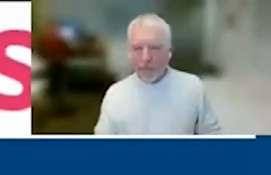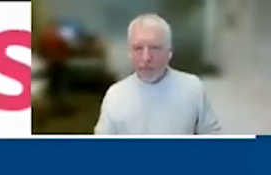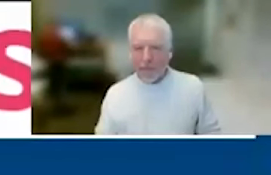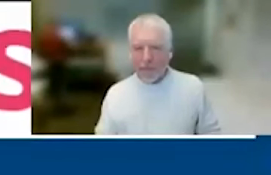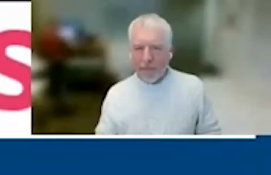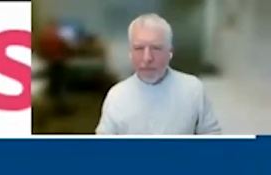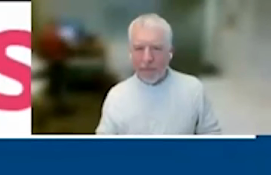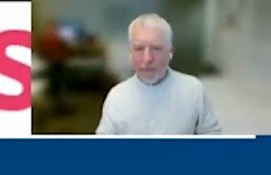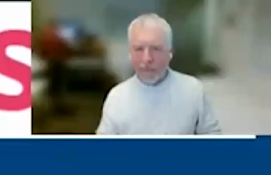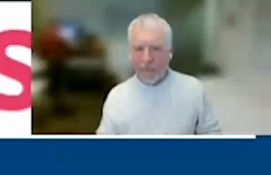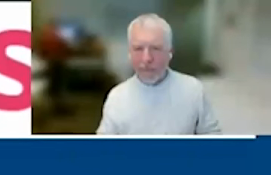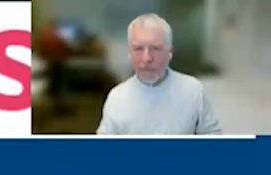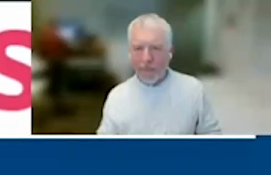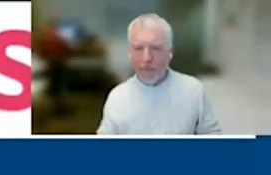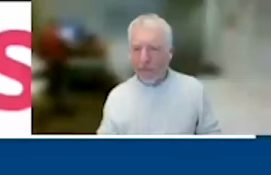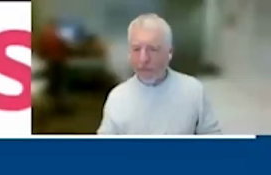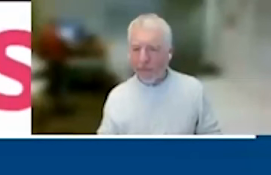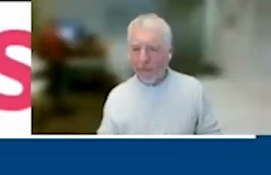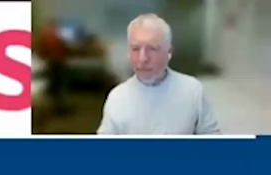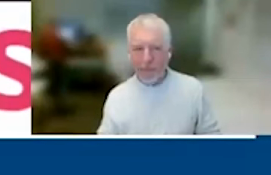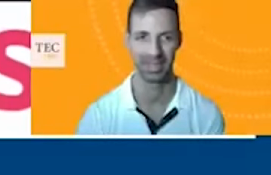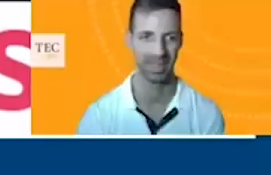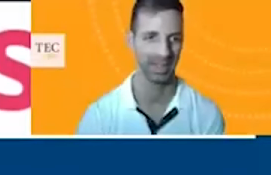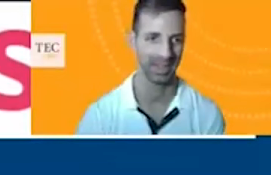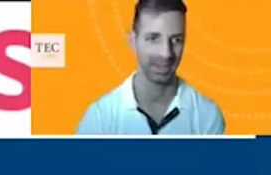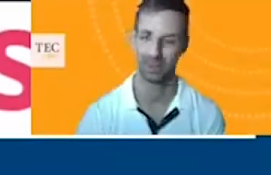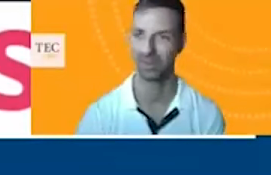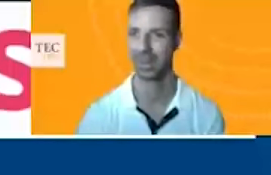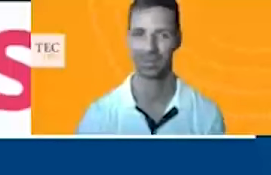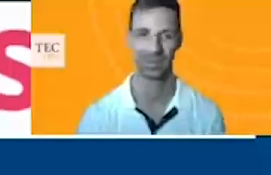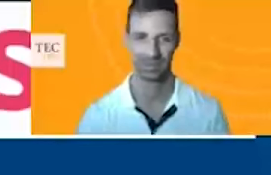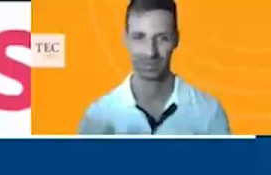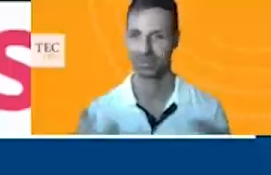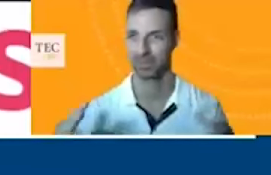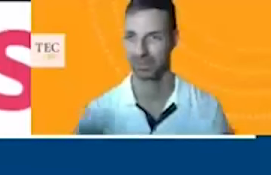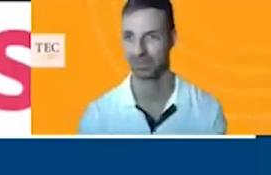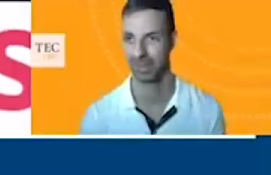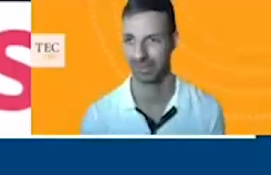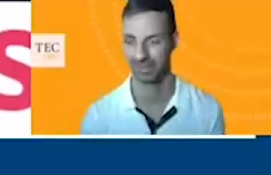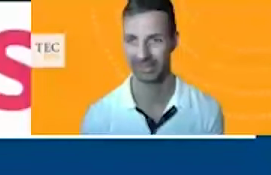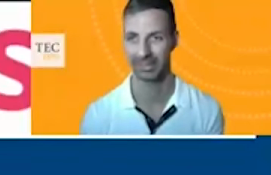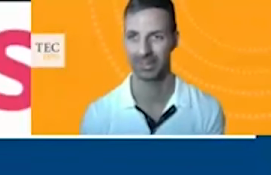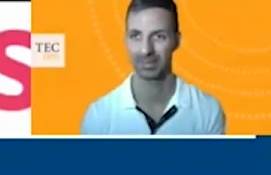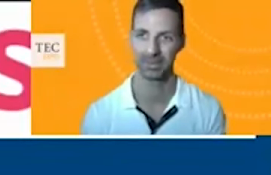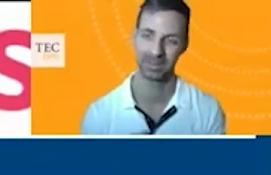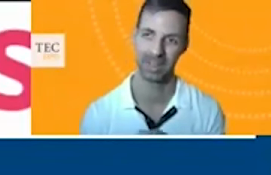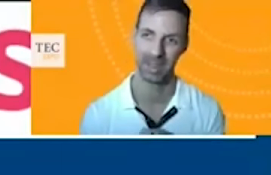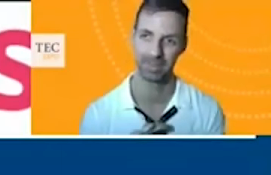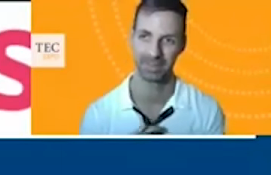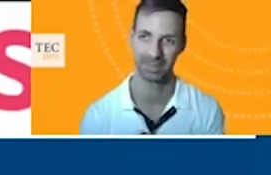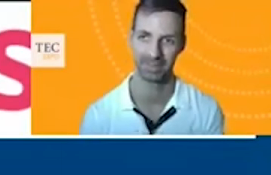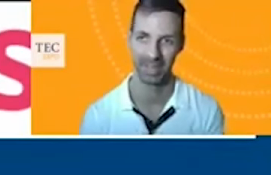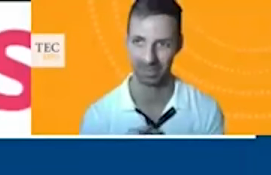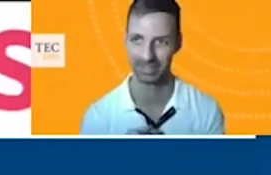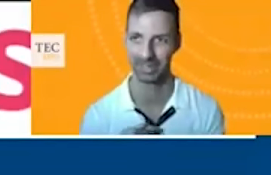Great, so we're coming to the third part of the agenda, and now we're going to have a virtual social event. So that's going to